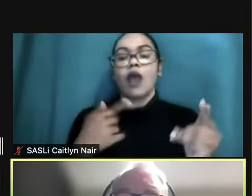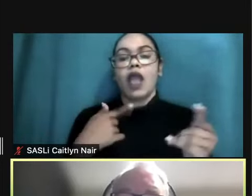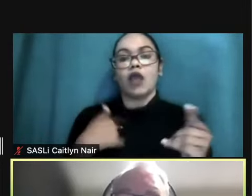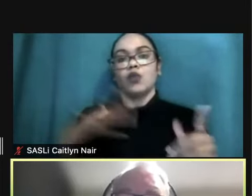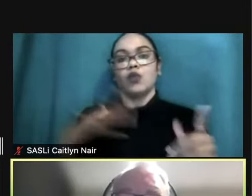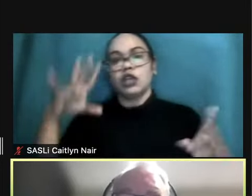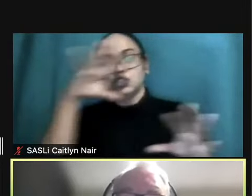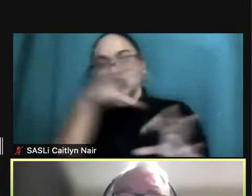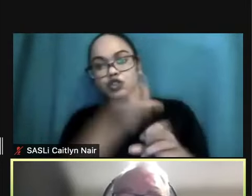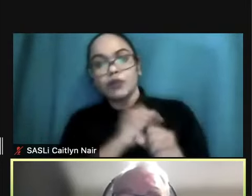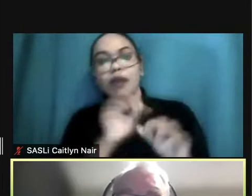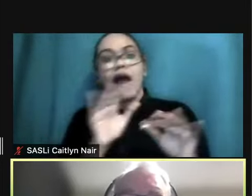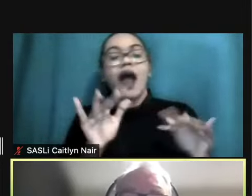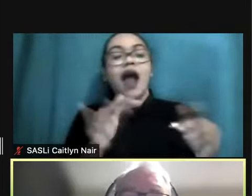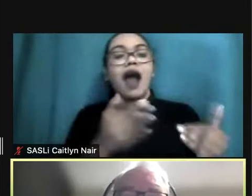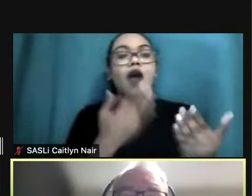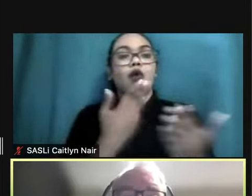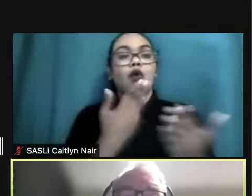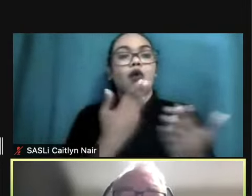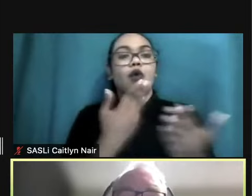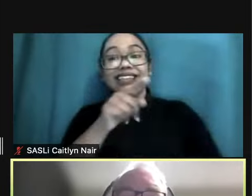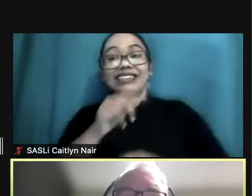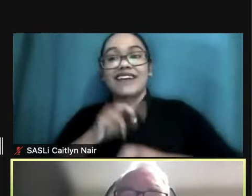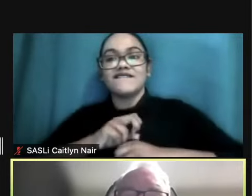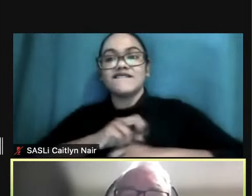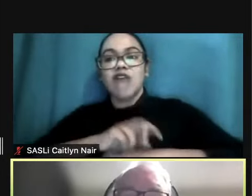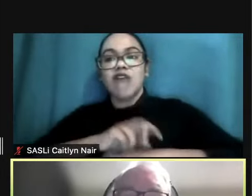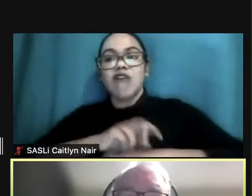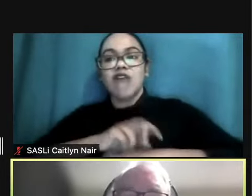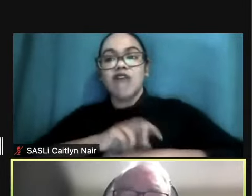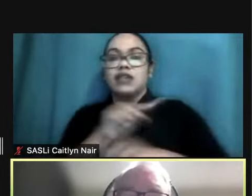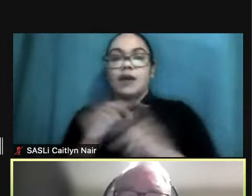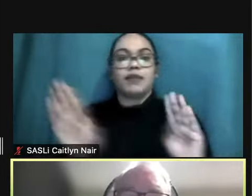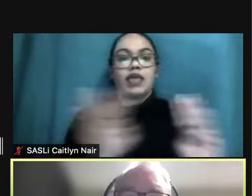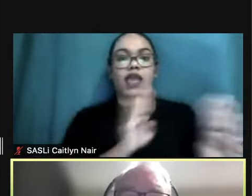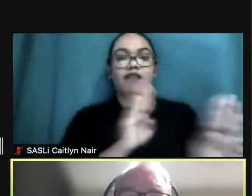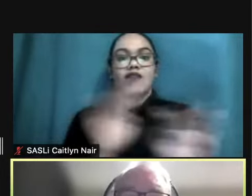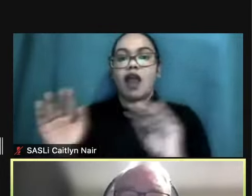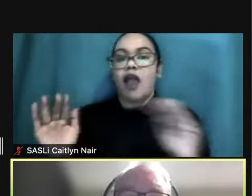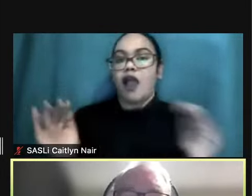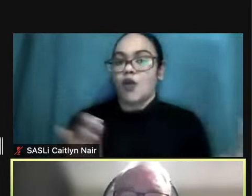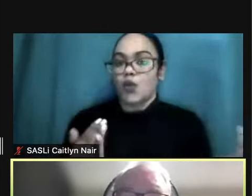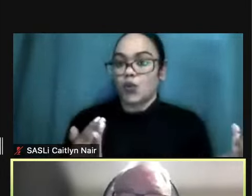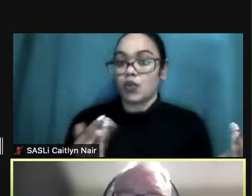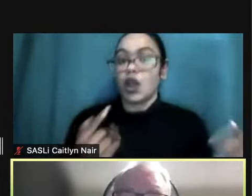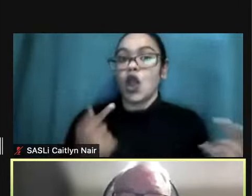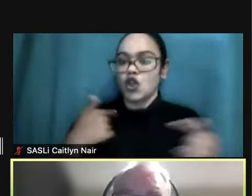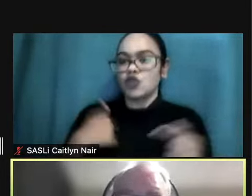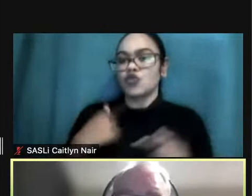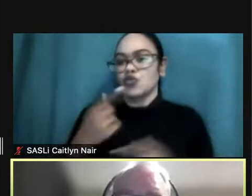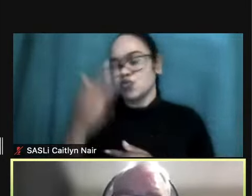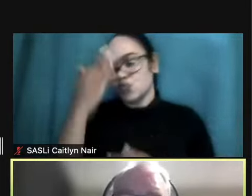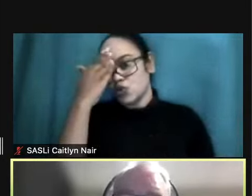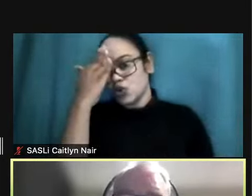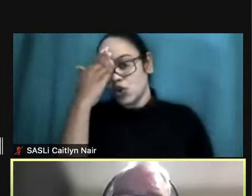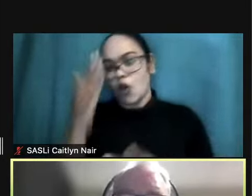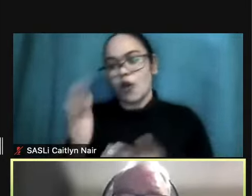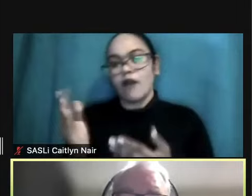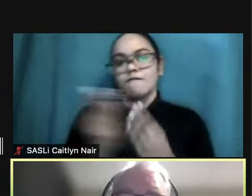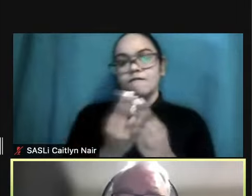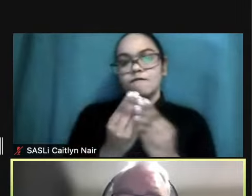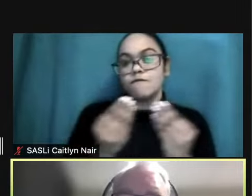this virus might behave. So you're familiar with some of the previous variants